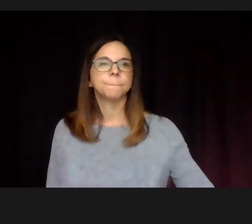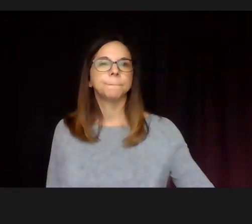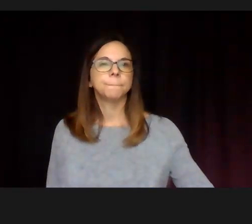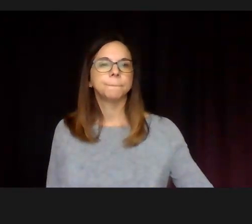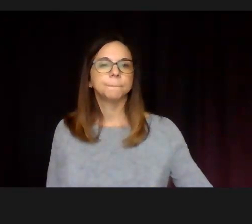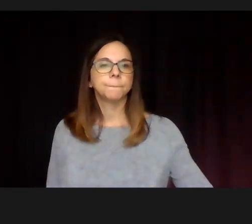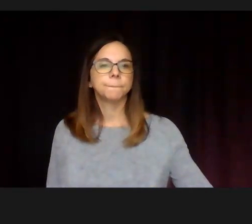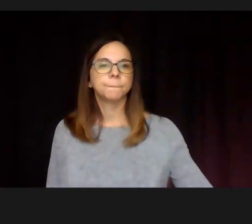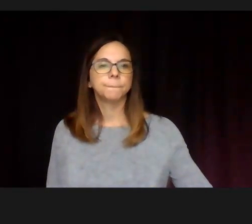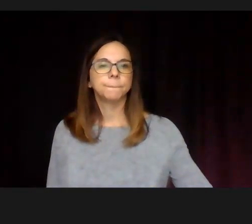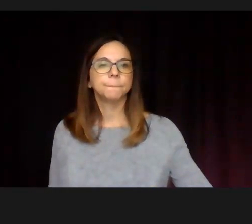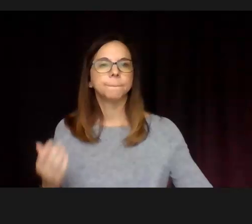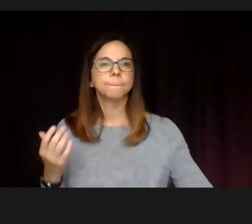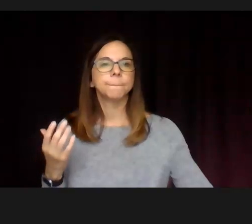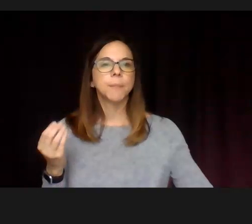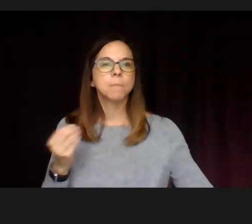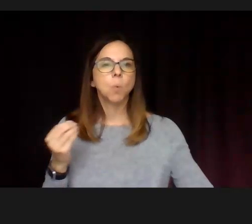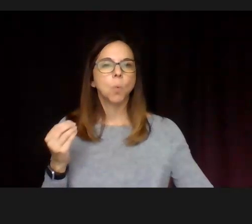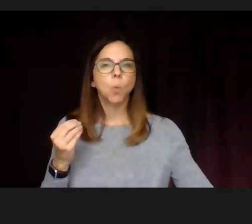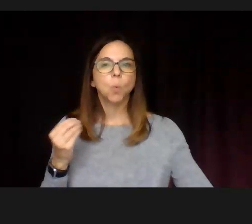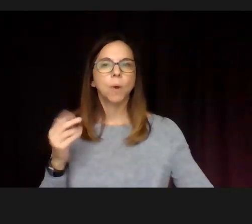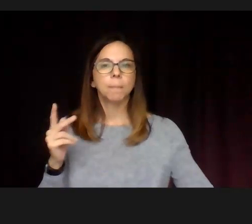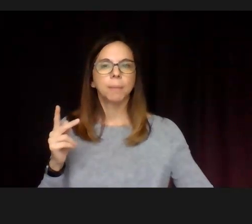All right, let's clean out the waiting room.